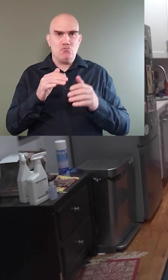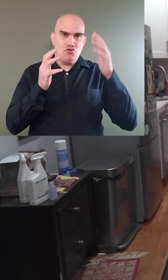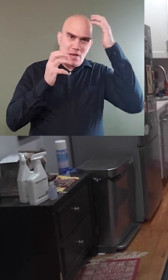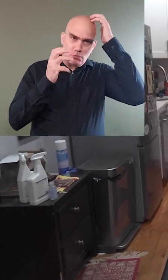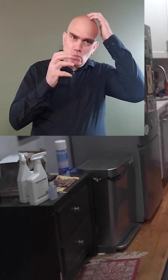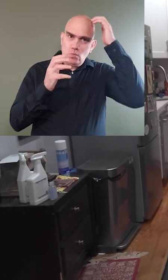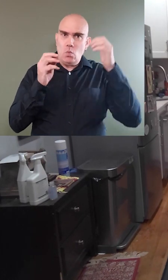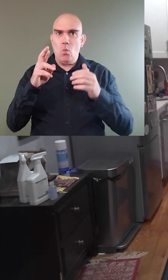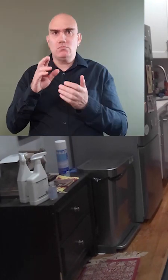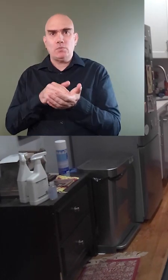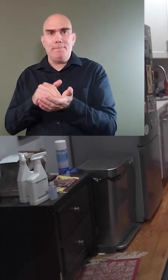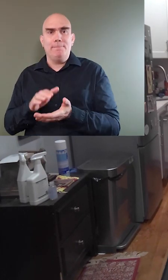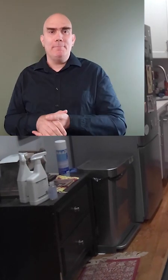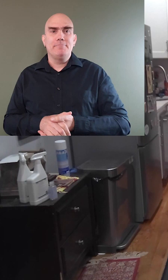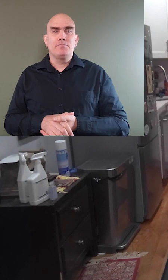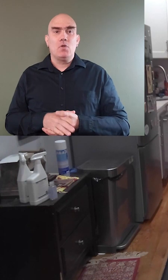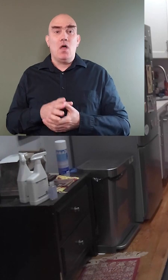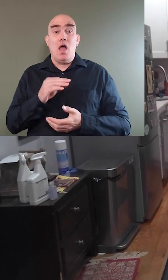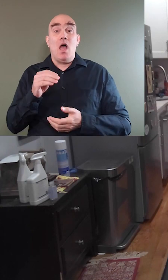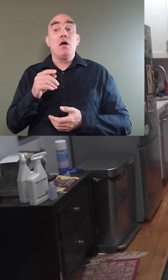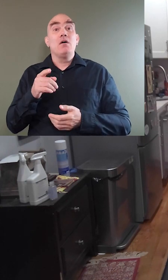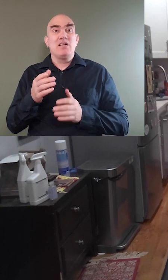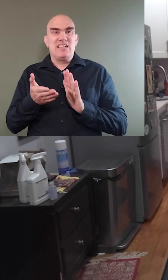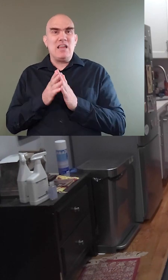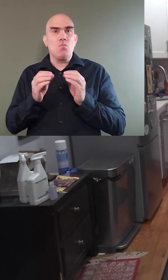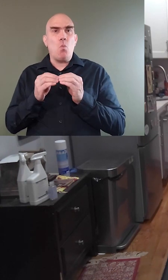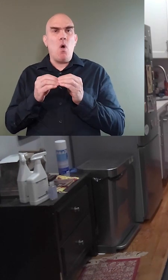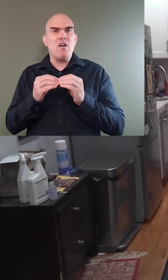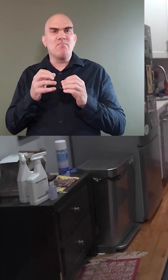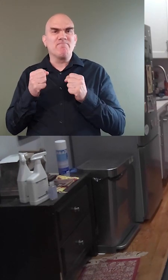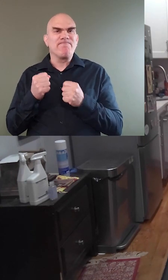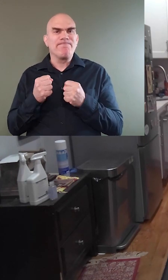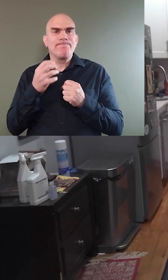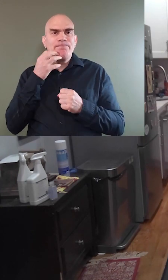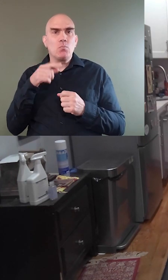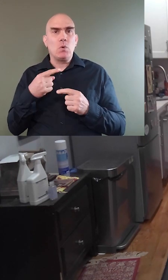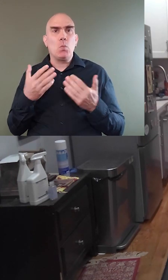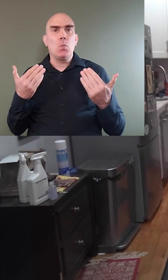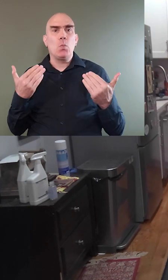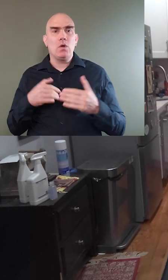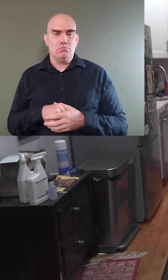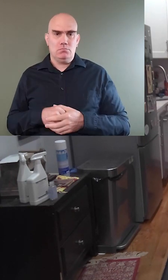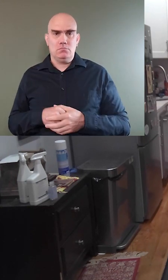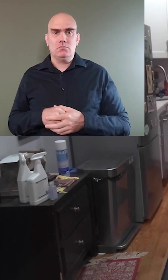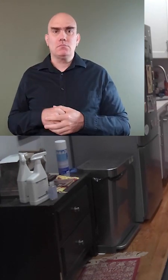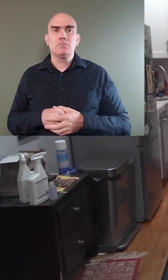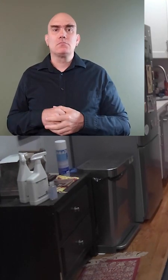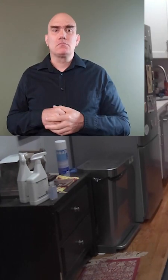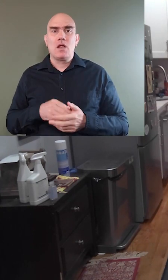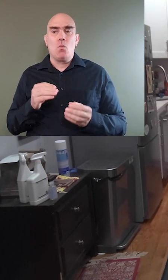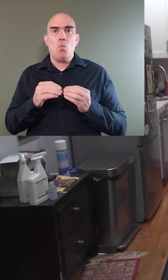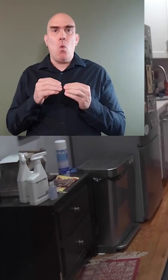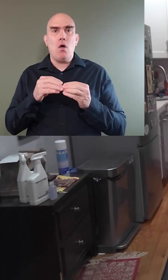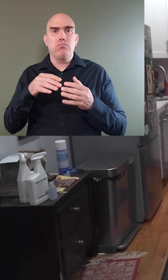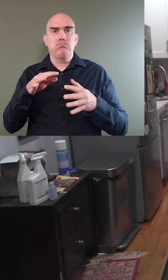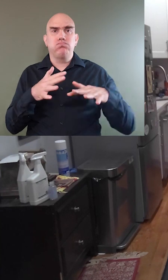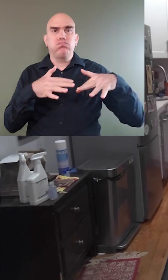soap. And it gets firmer when it is cool, and